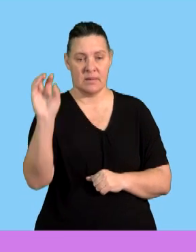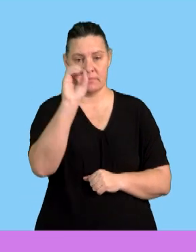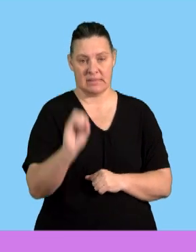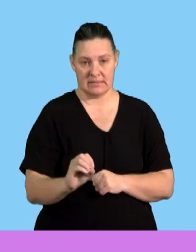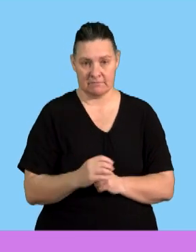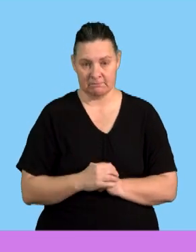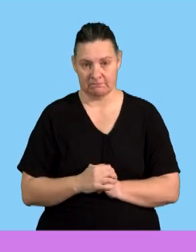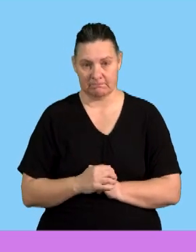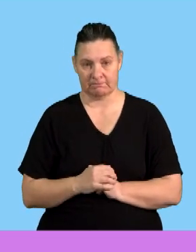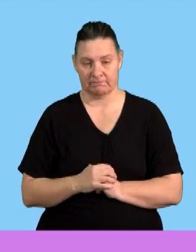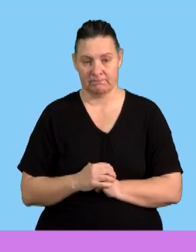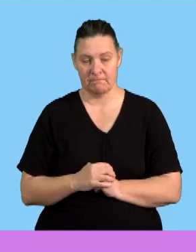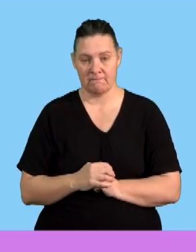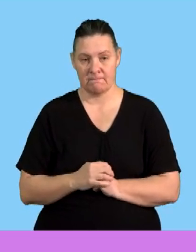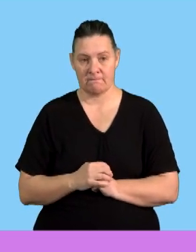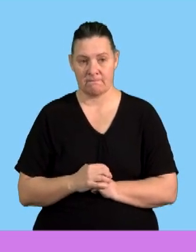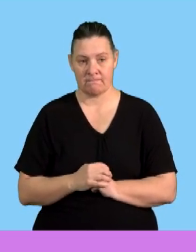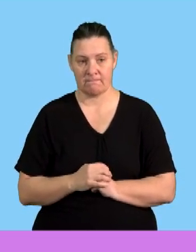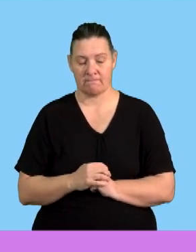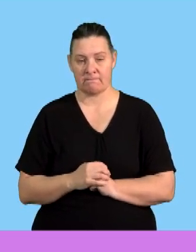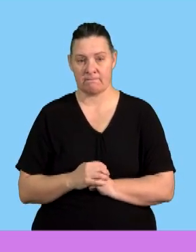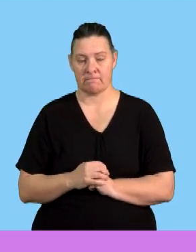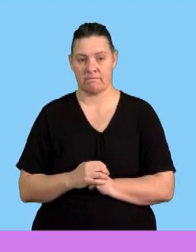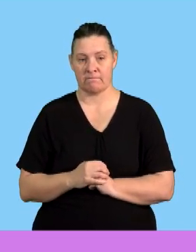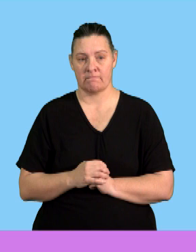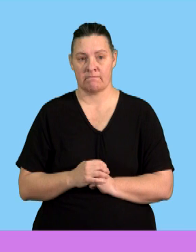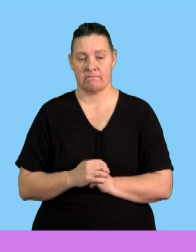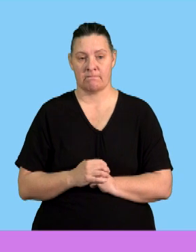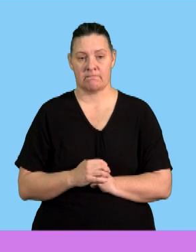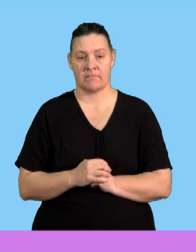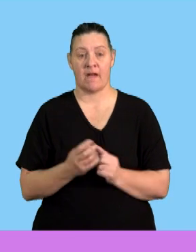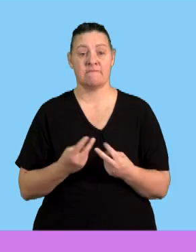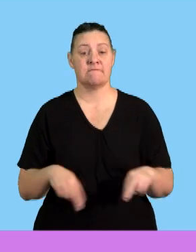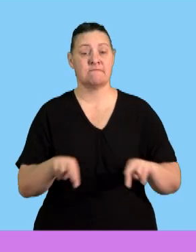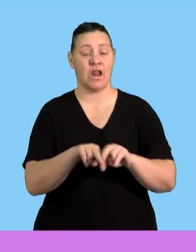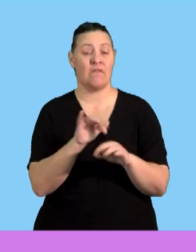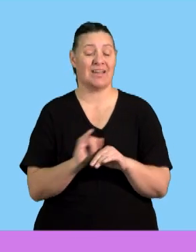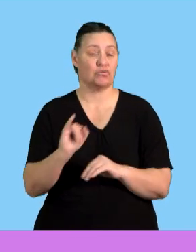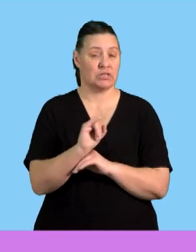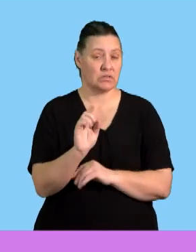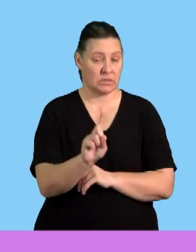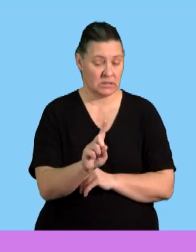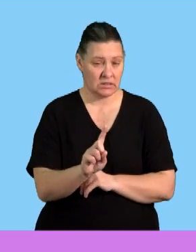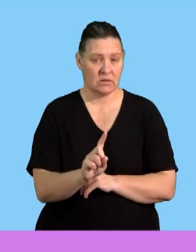10.5%. And then you will see the interest value is